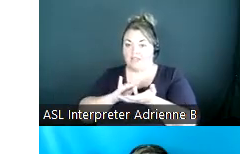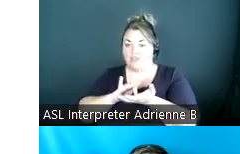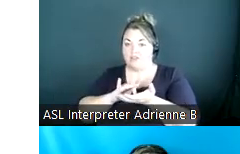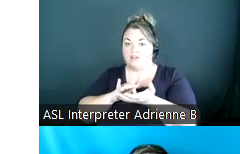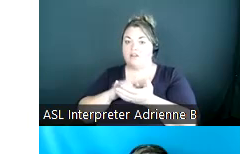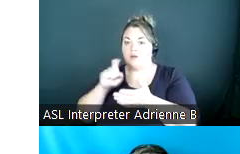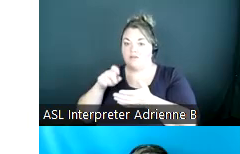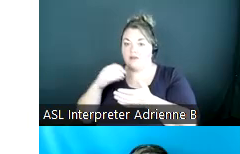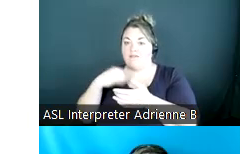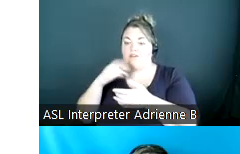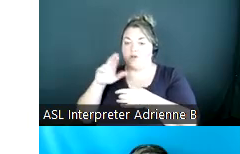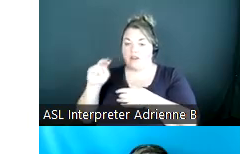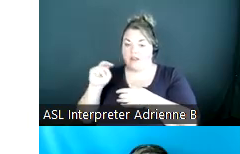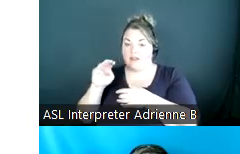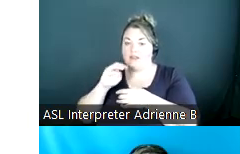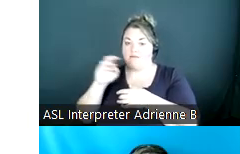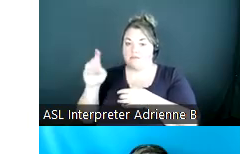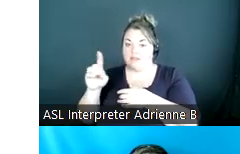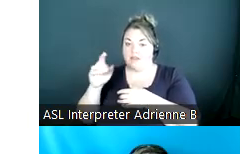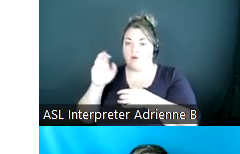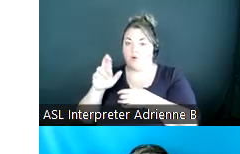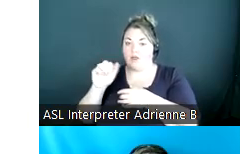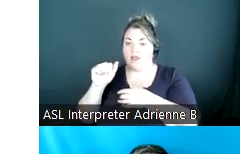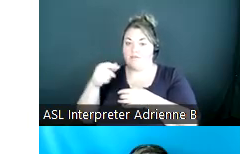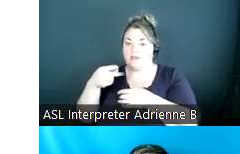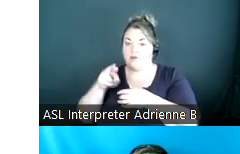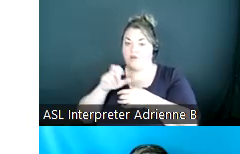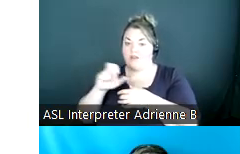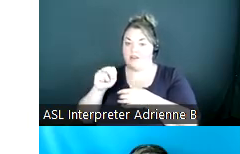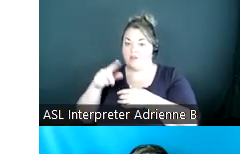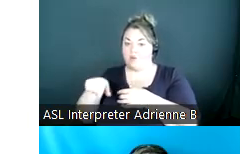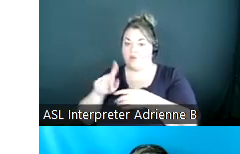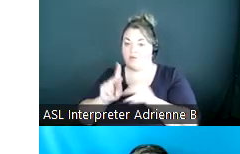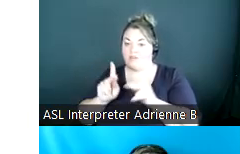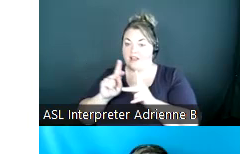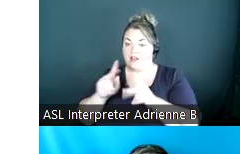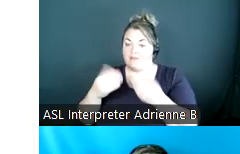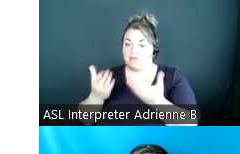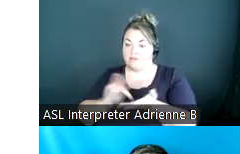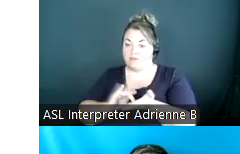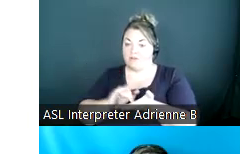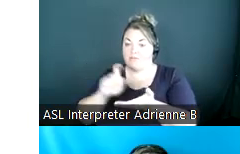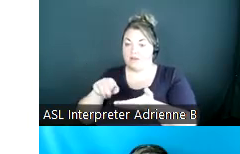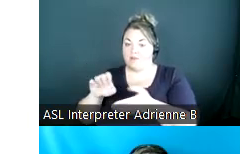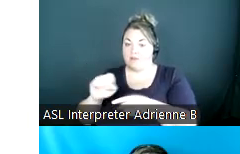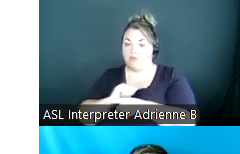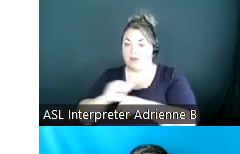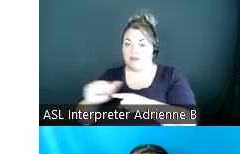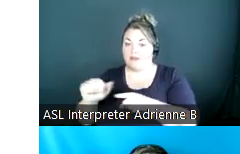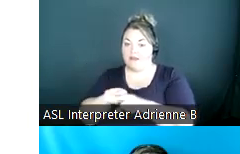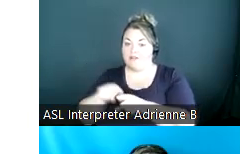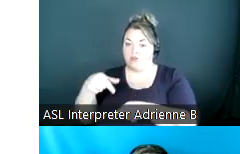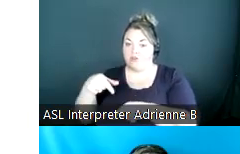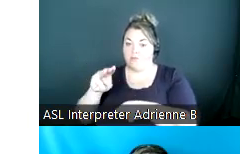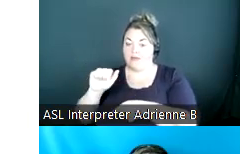an MD, or an APRN, those personnel administering medication must be trained as a QMAP or